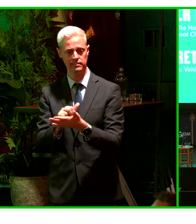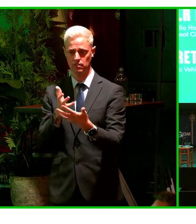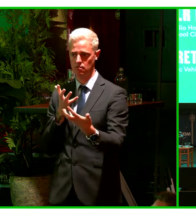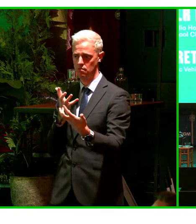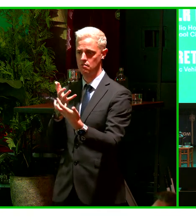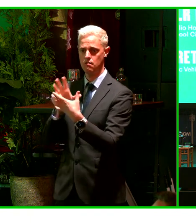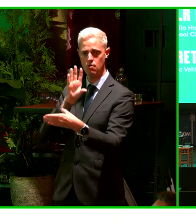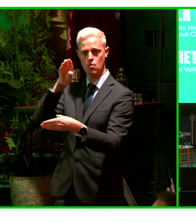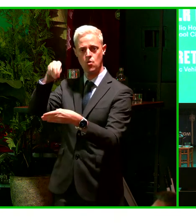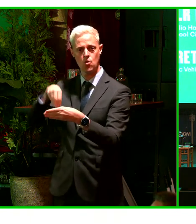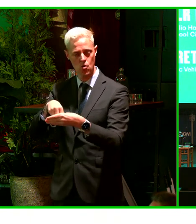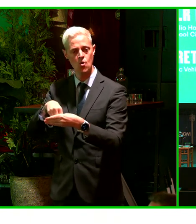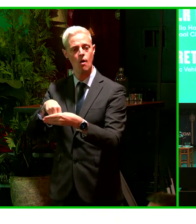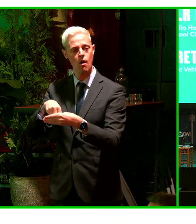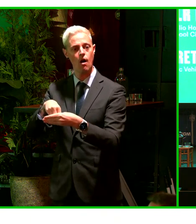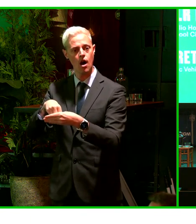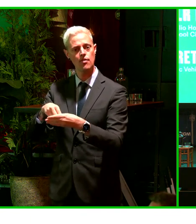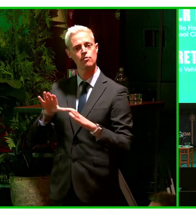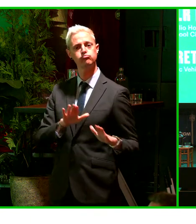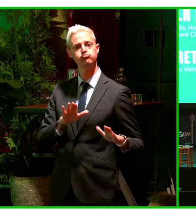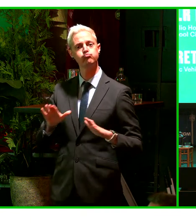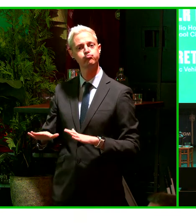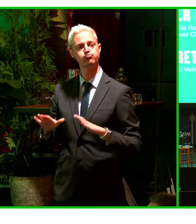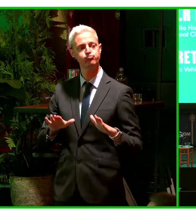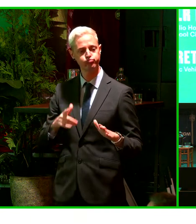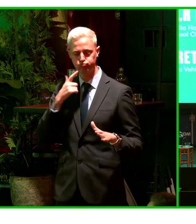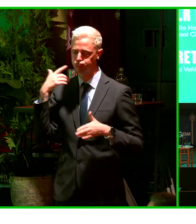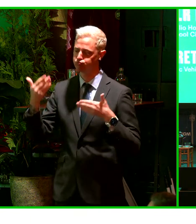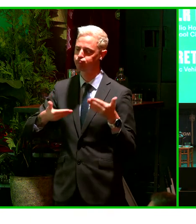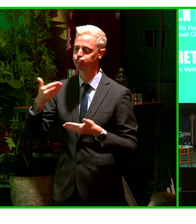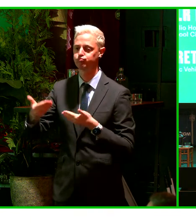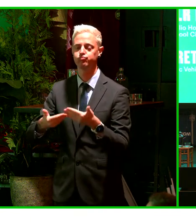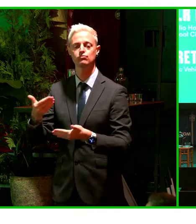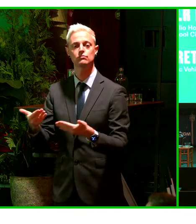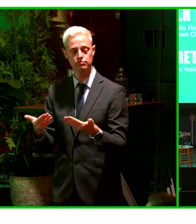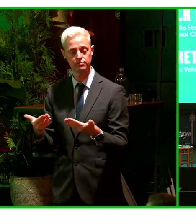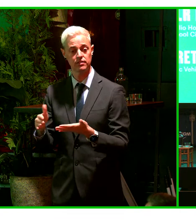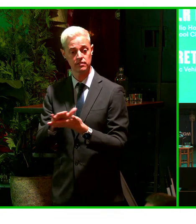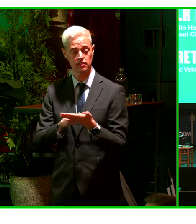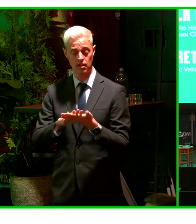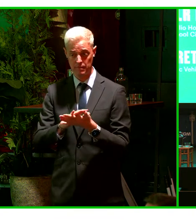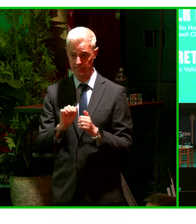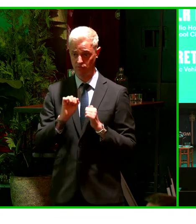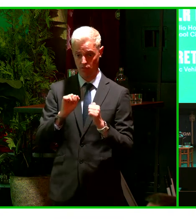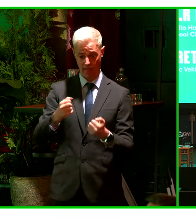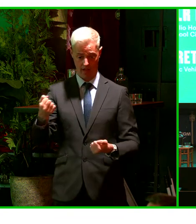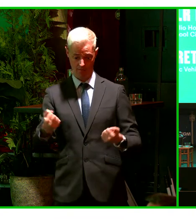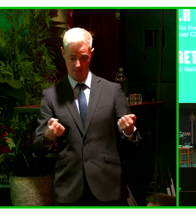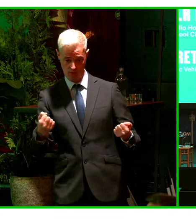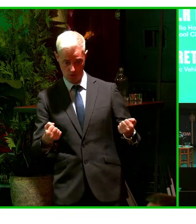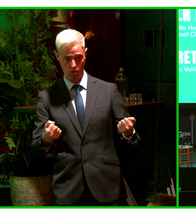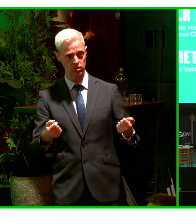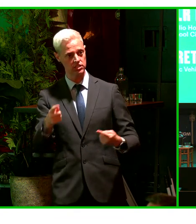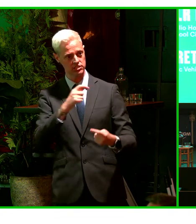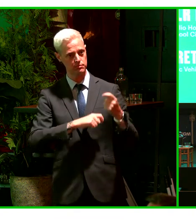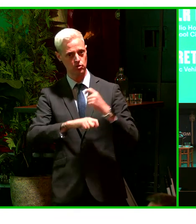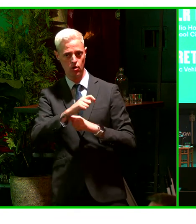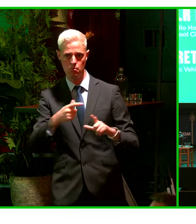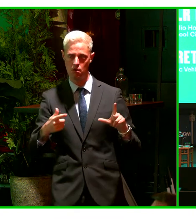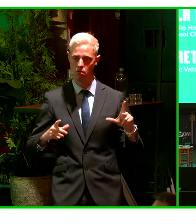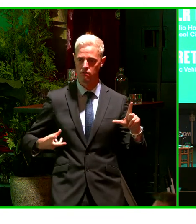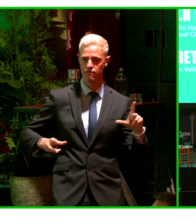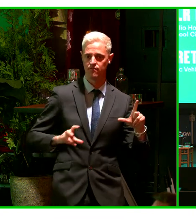people start to move into that mode of transport, we can actually help fuel and charge their vehicles to get them to where they want to